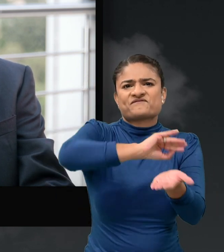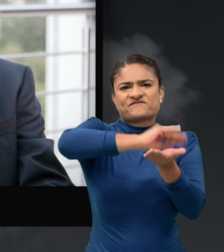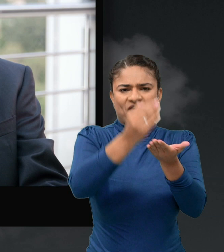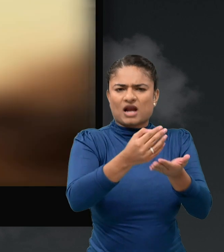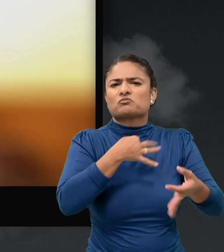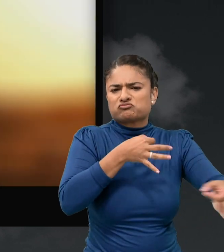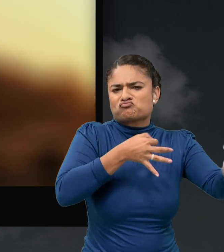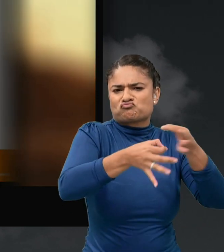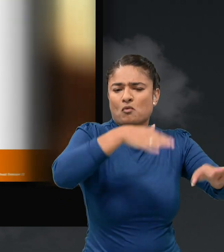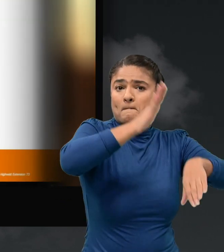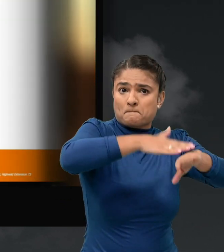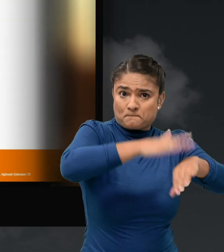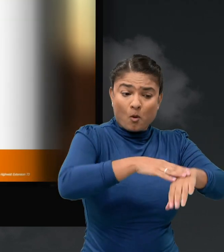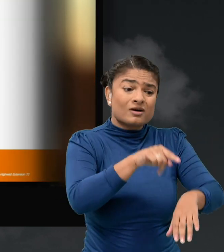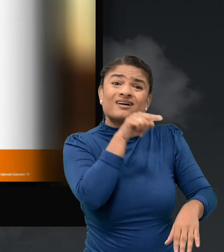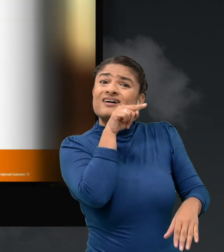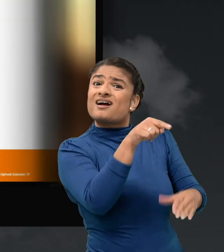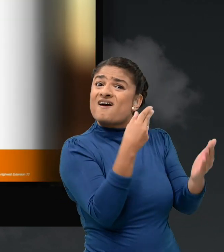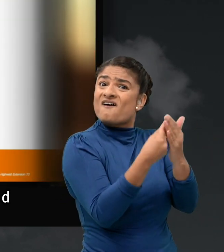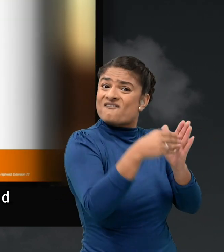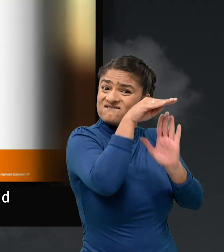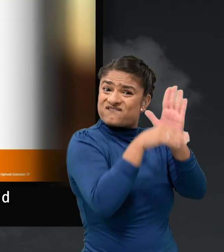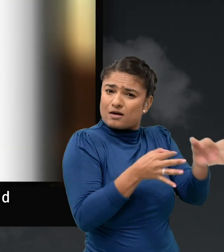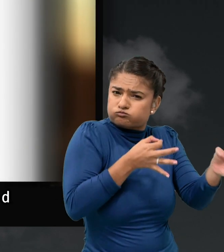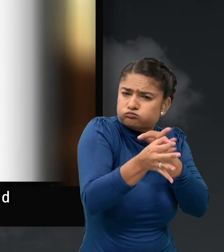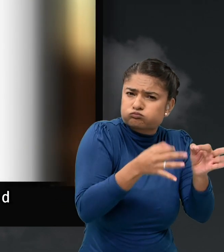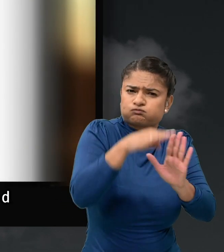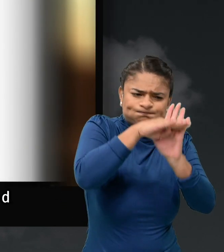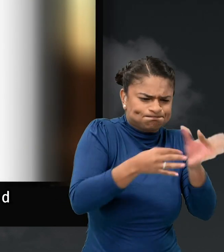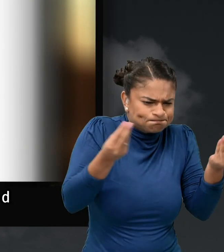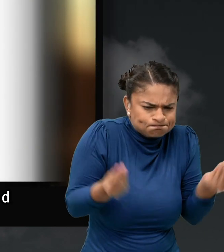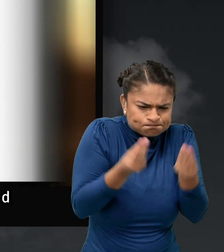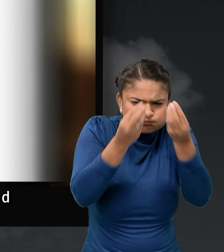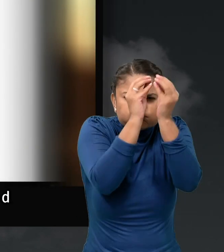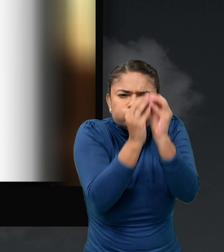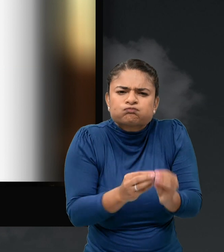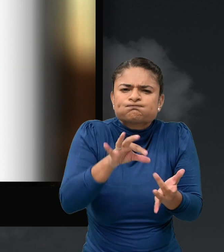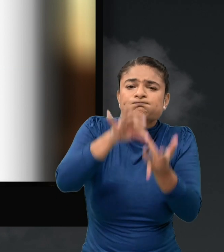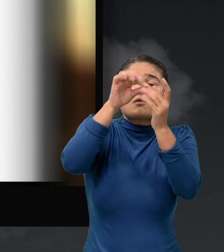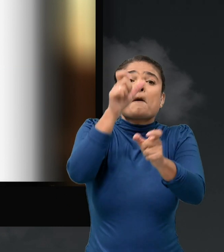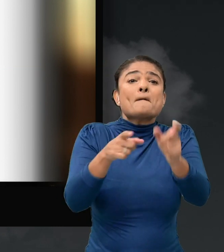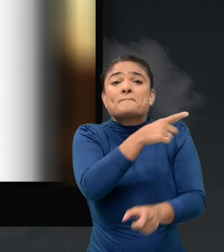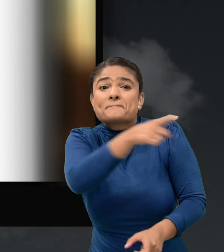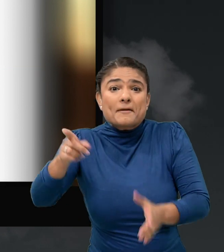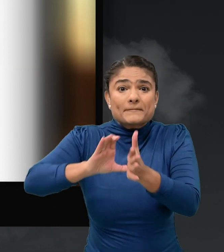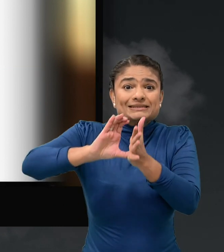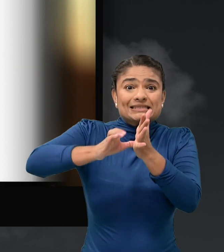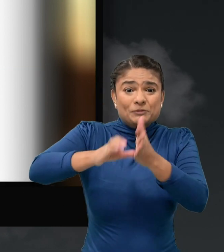Funding Scheme. Amavulandlela Funding Scheme is a program that has been tailored to